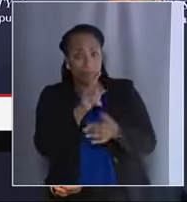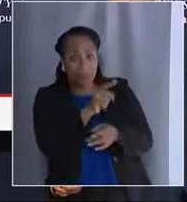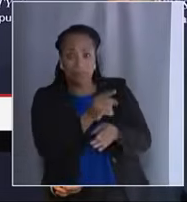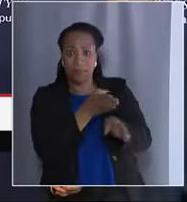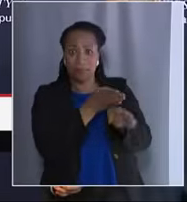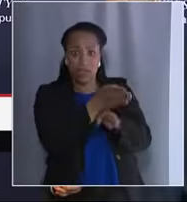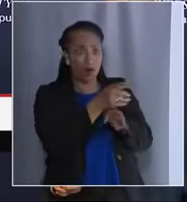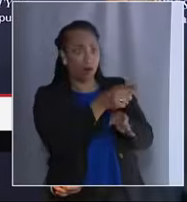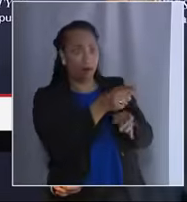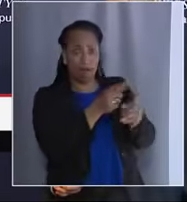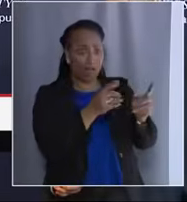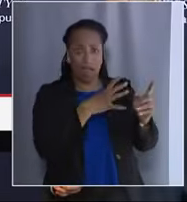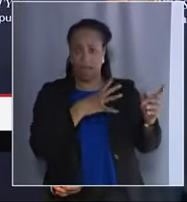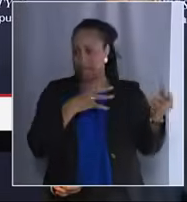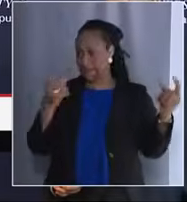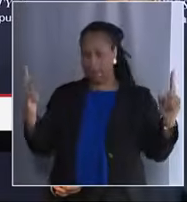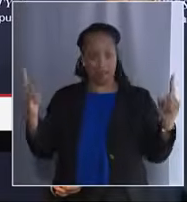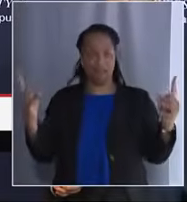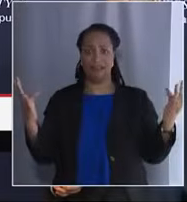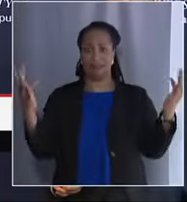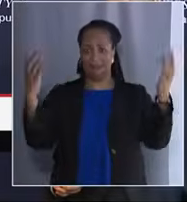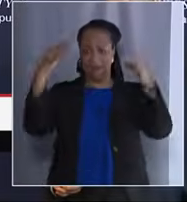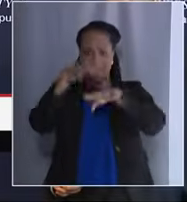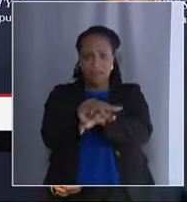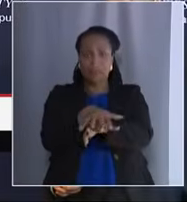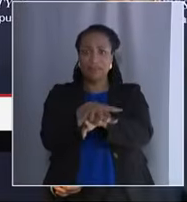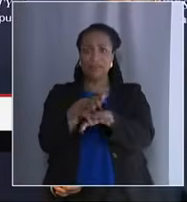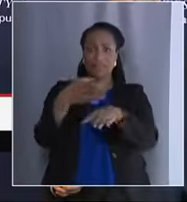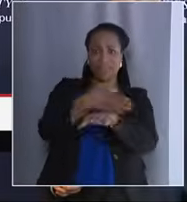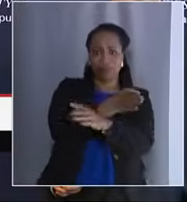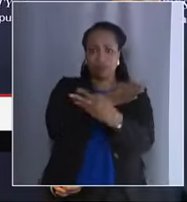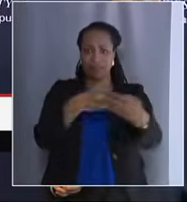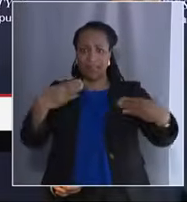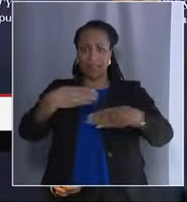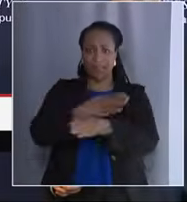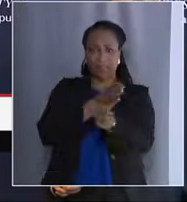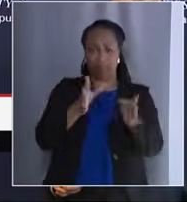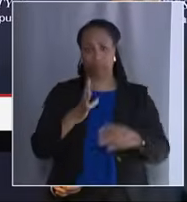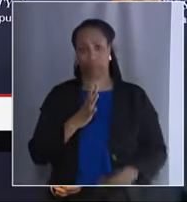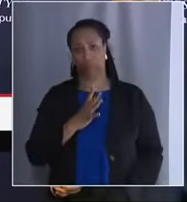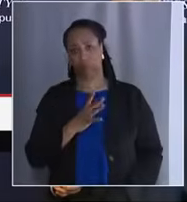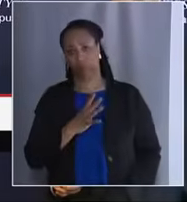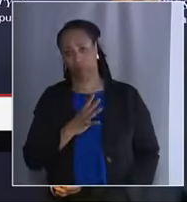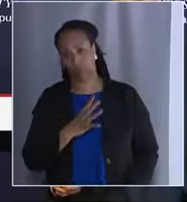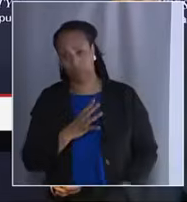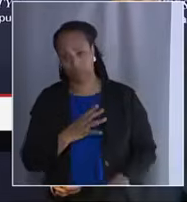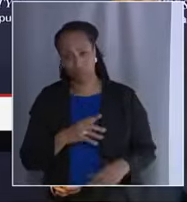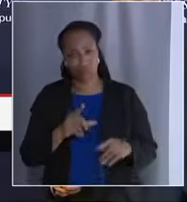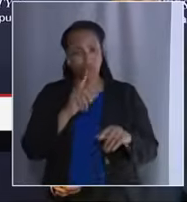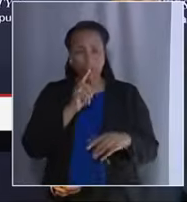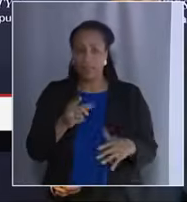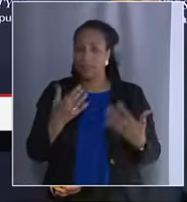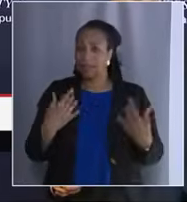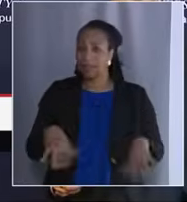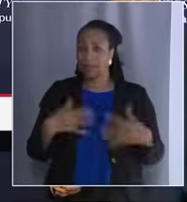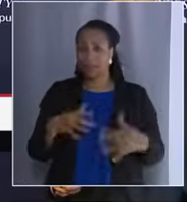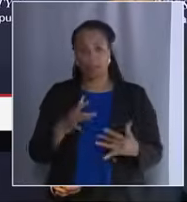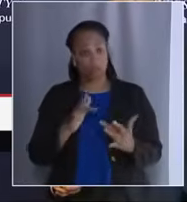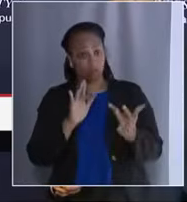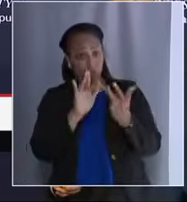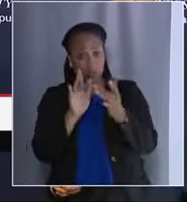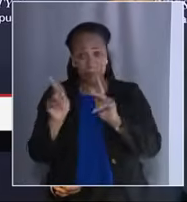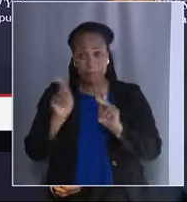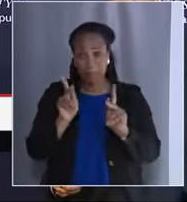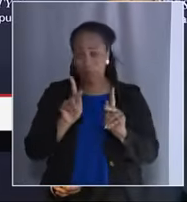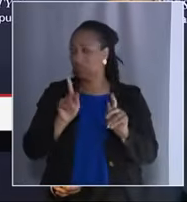that they never could by themselves. We're going to reach new populations here. On the 8th floor is a